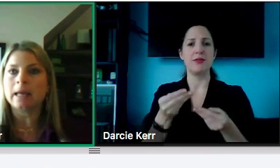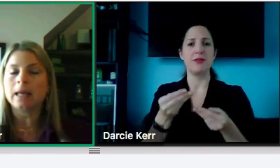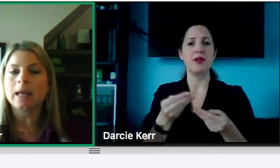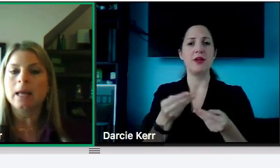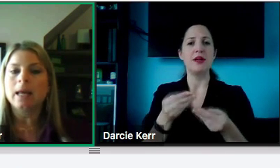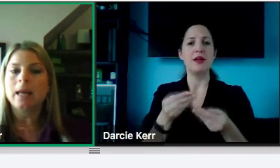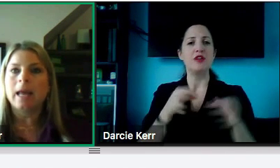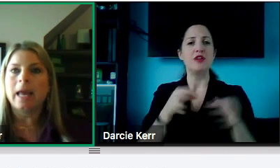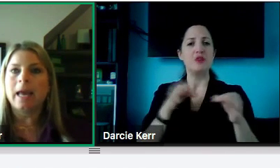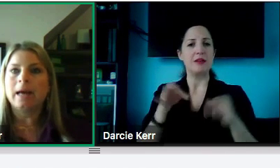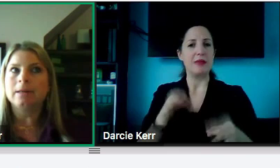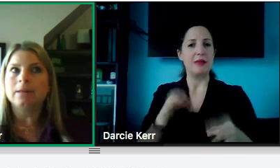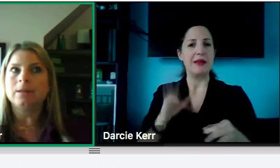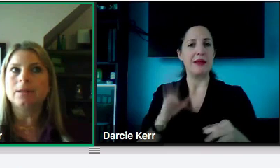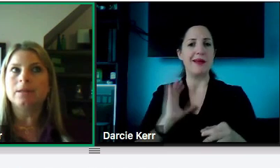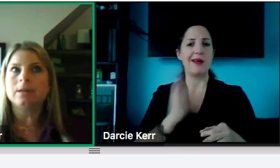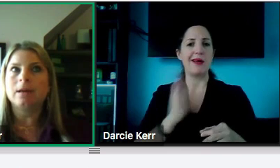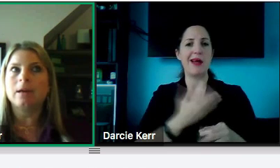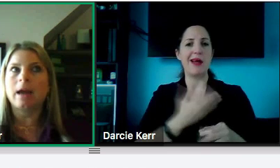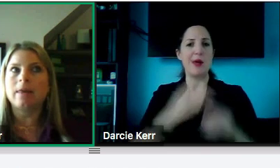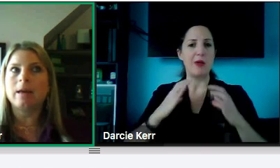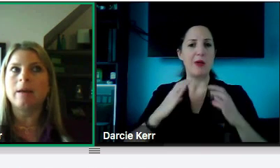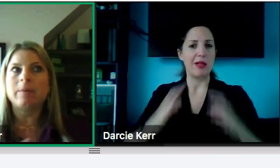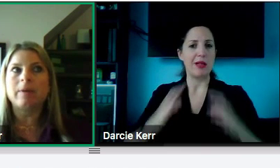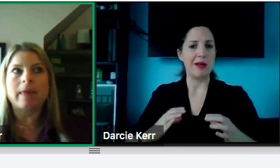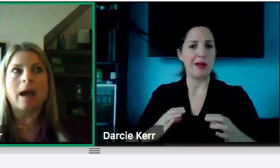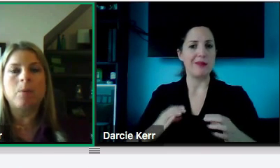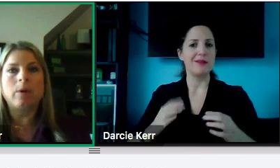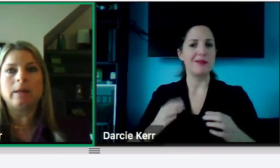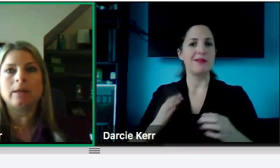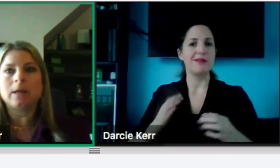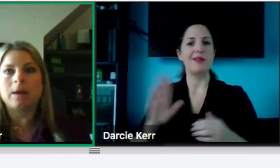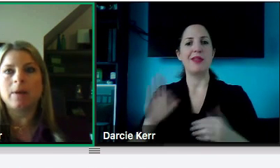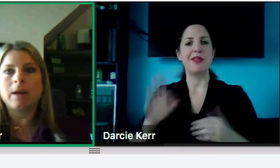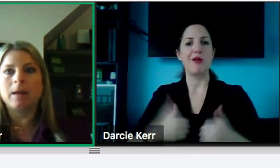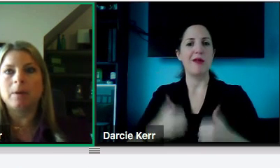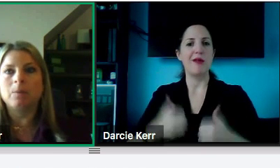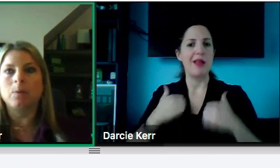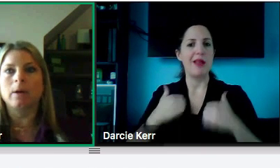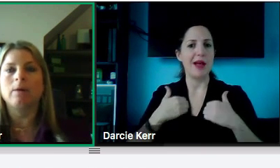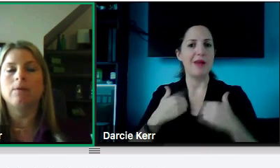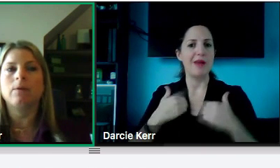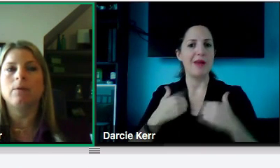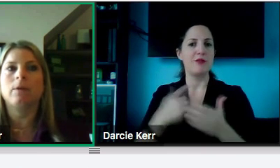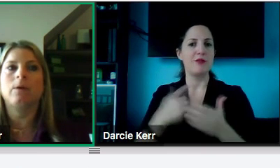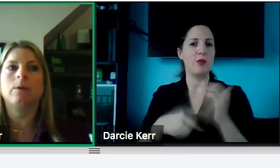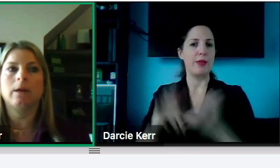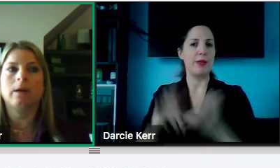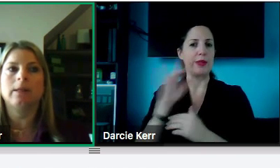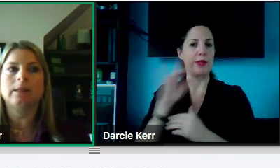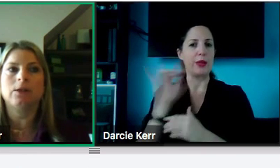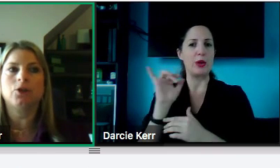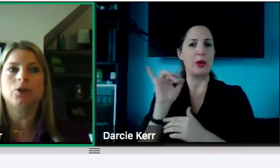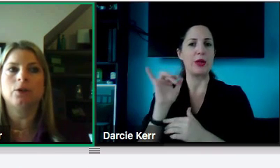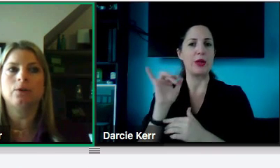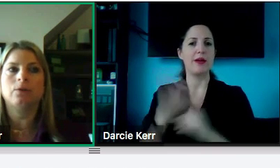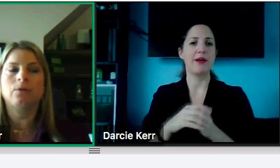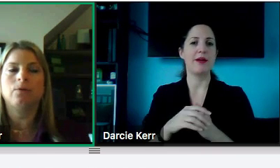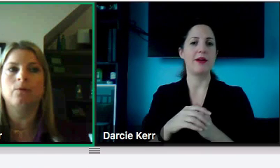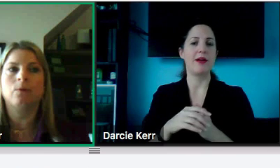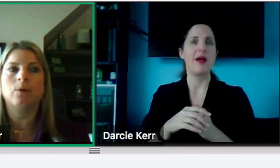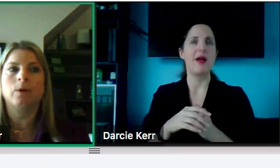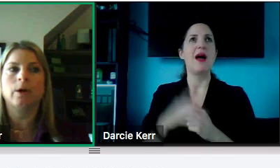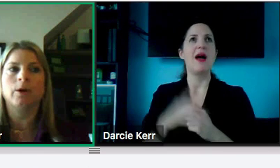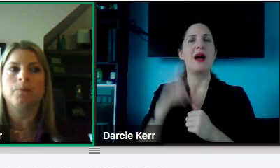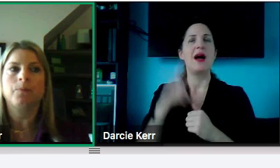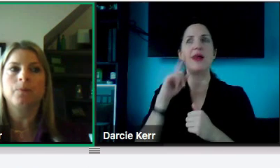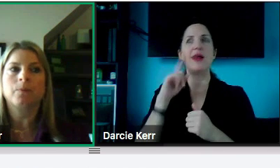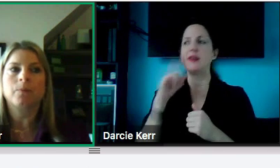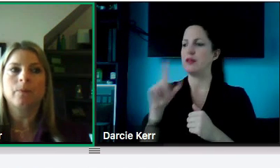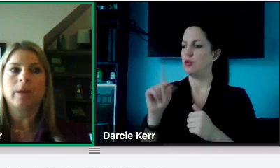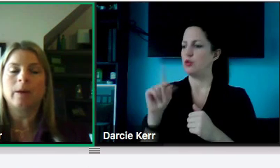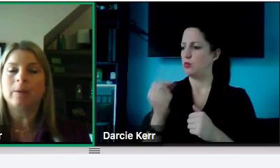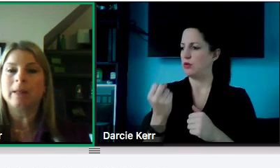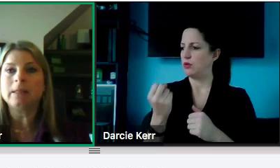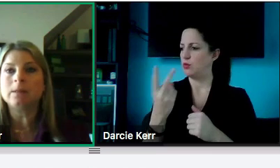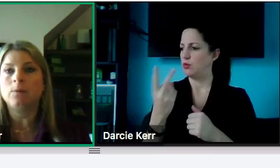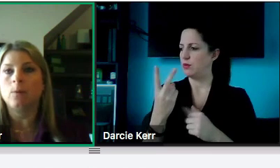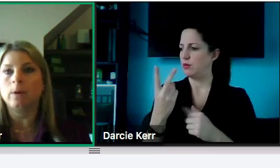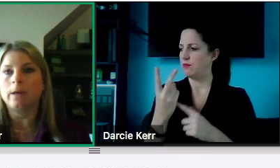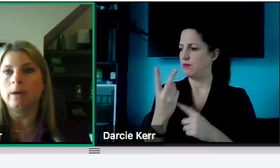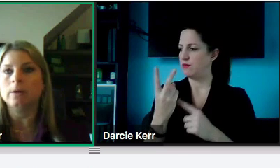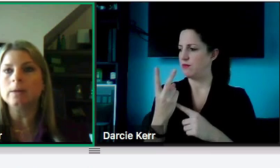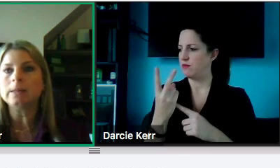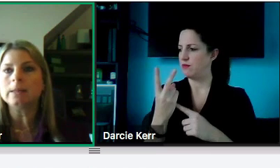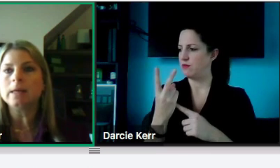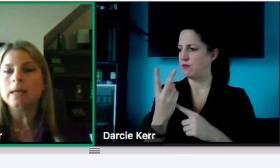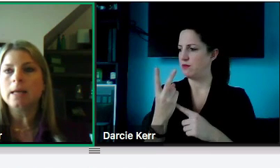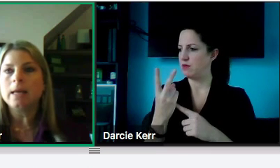to day. And I think at that point in time, I had been working for the organization for, well, at